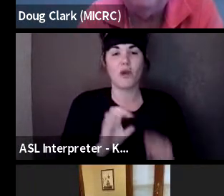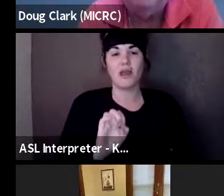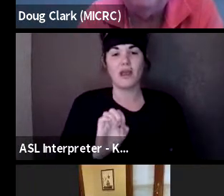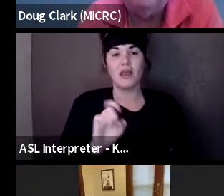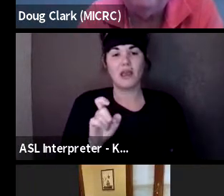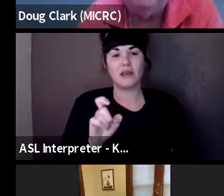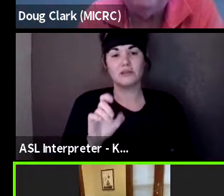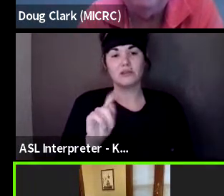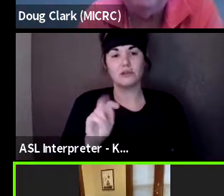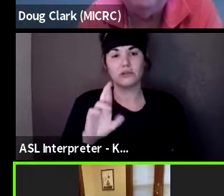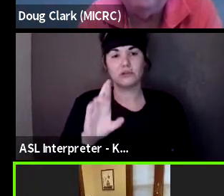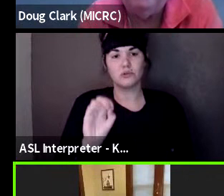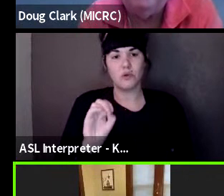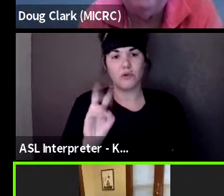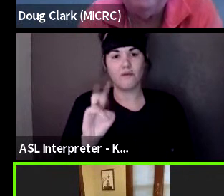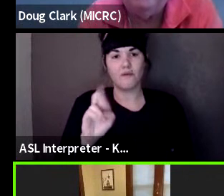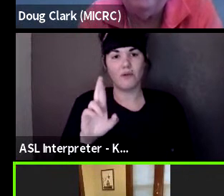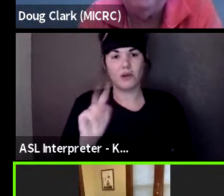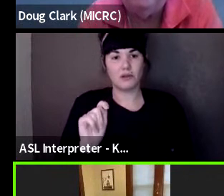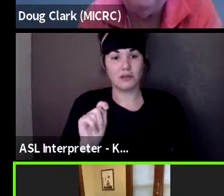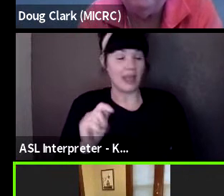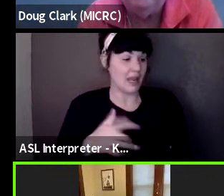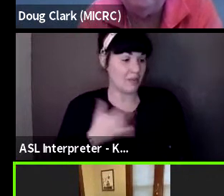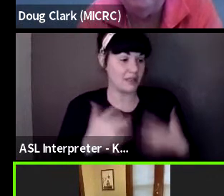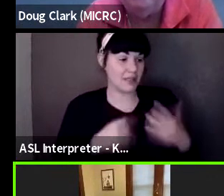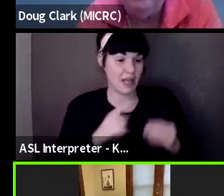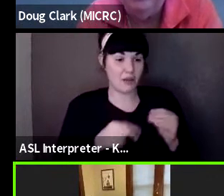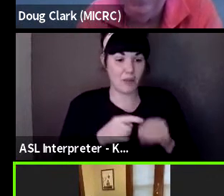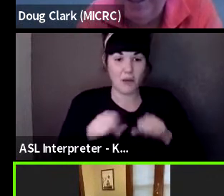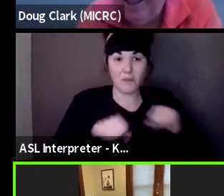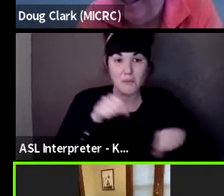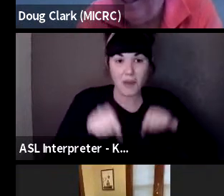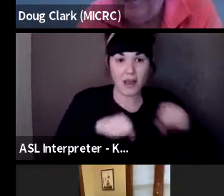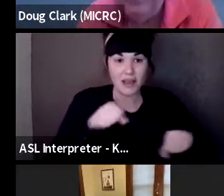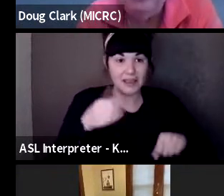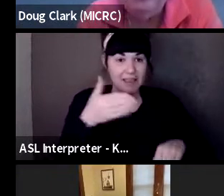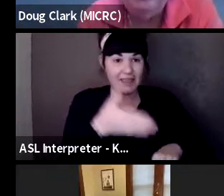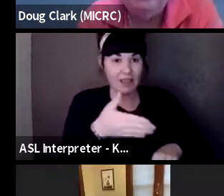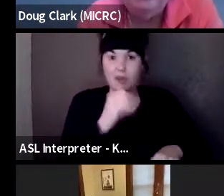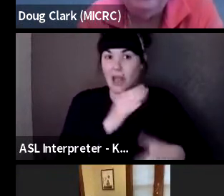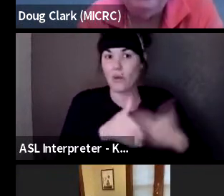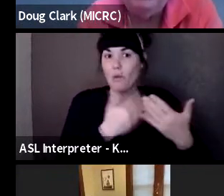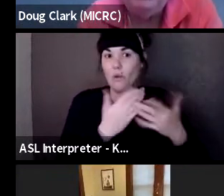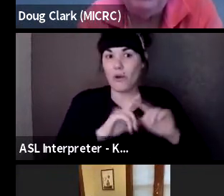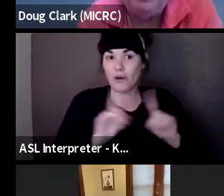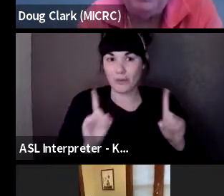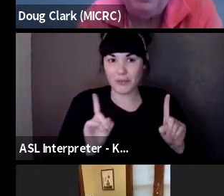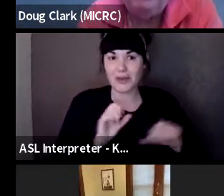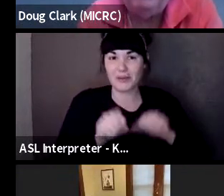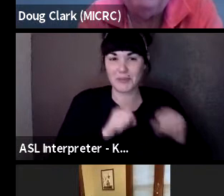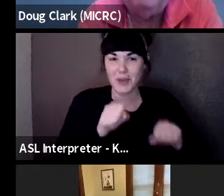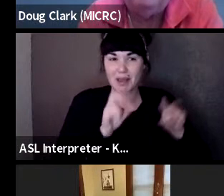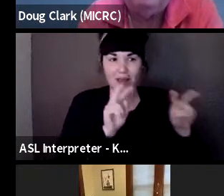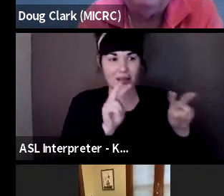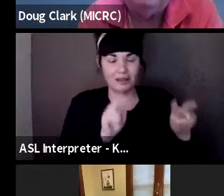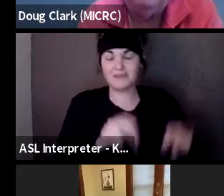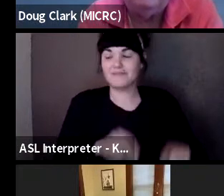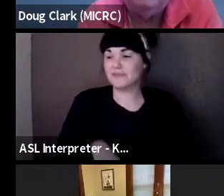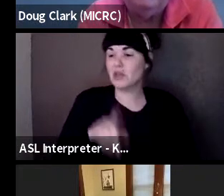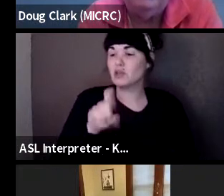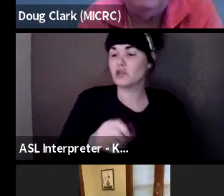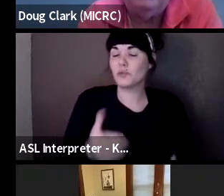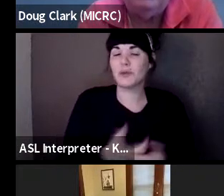there too, potentially. Not all of them, but I'm excited about the biking. All right, should be an adventure, that's for sure.